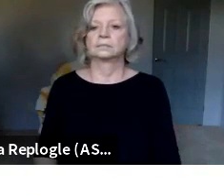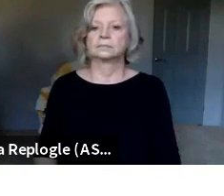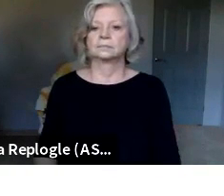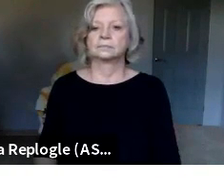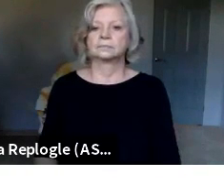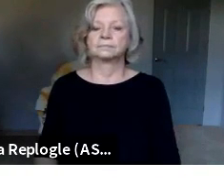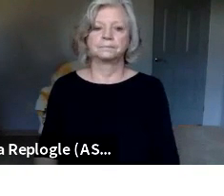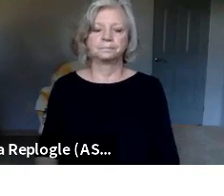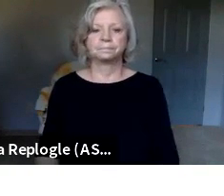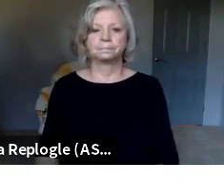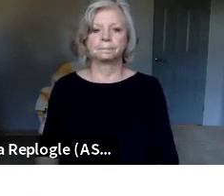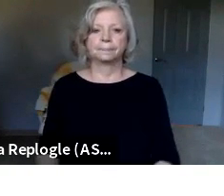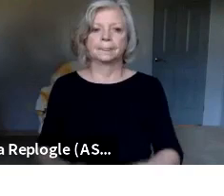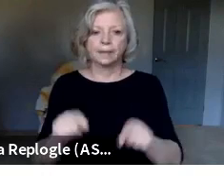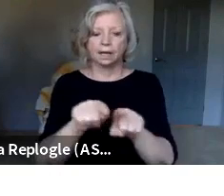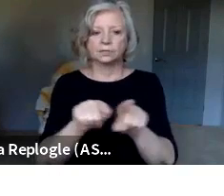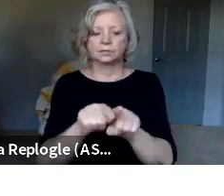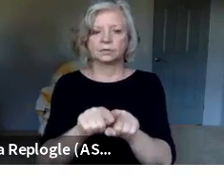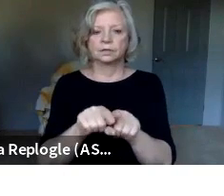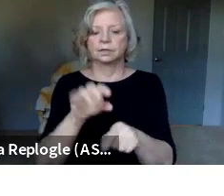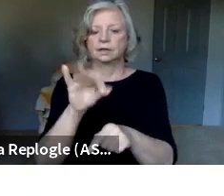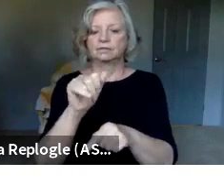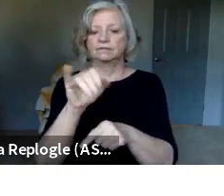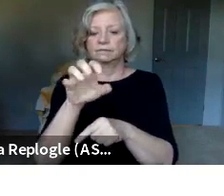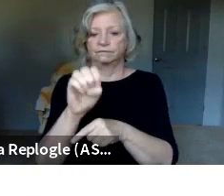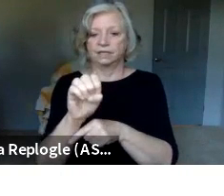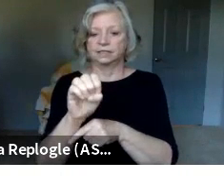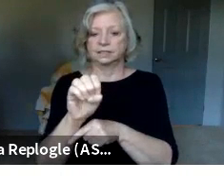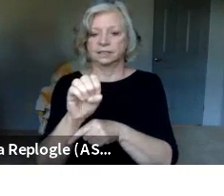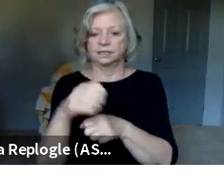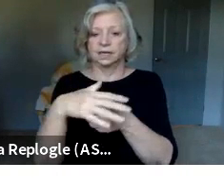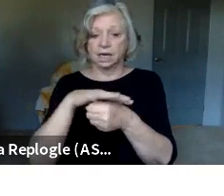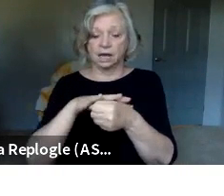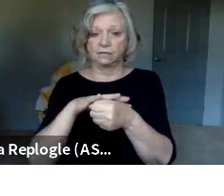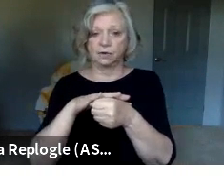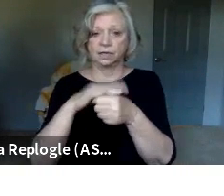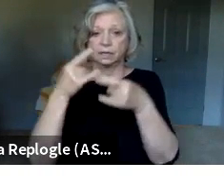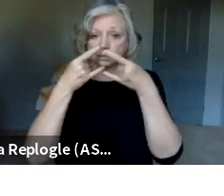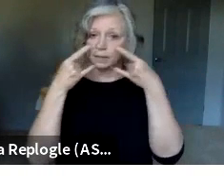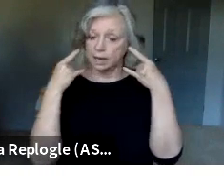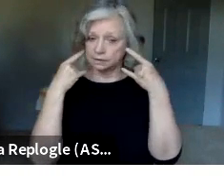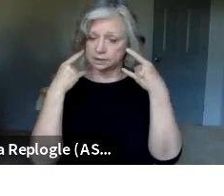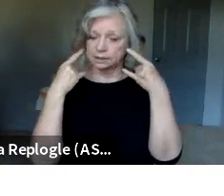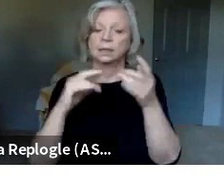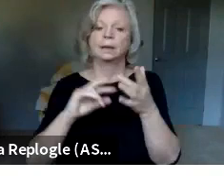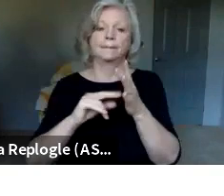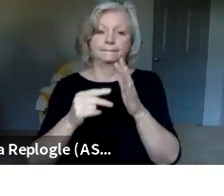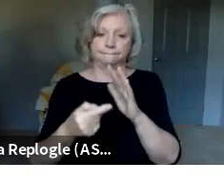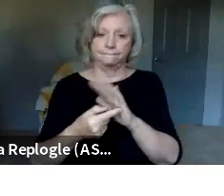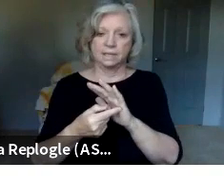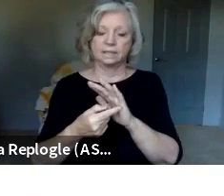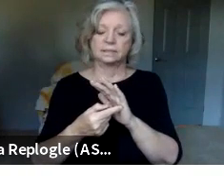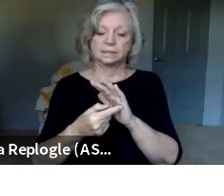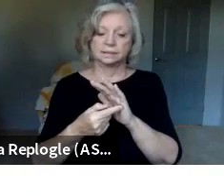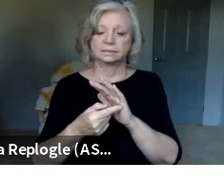And when it comes to face covering guidance, the guidance that I mentioned earlier applies for those events as